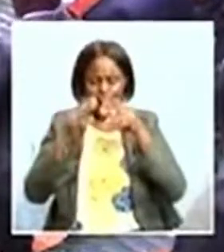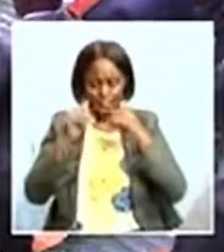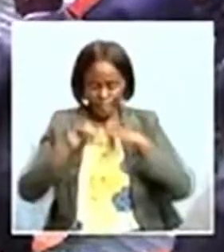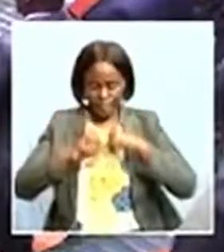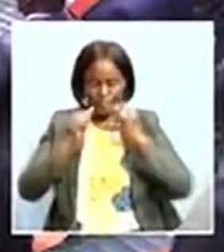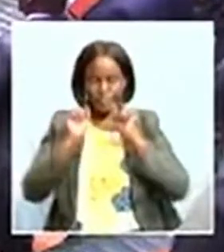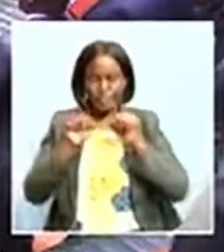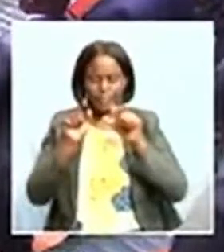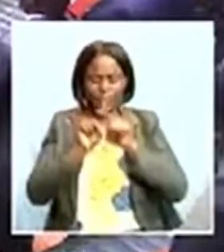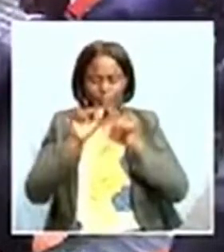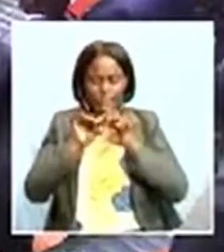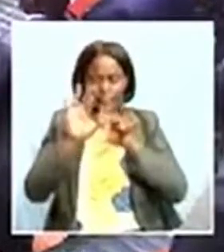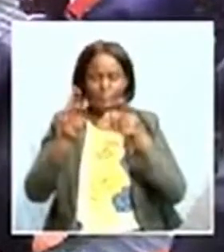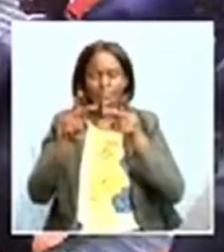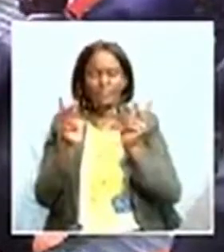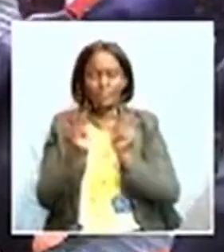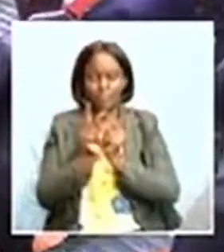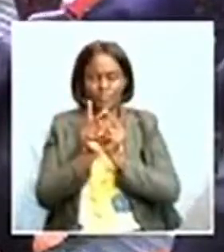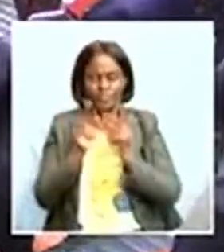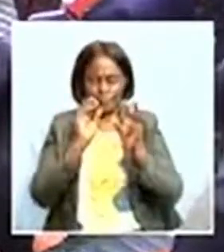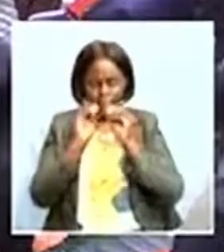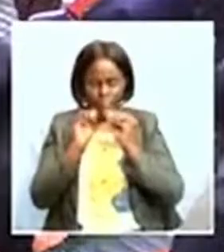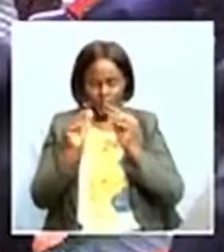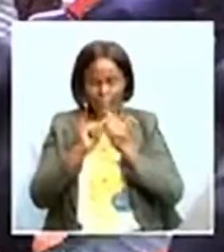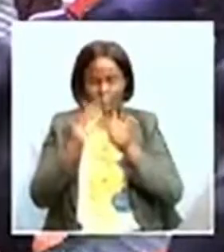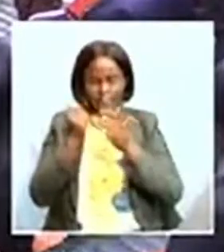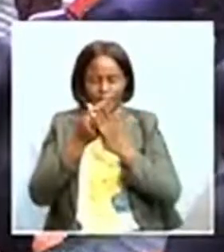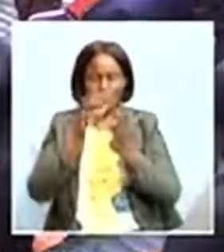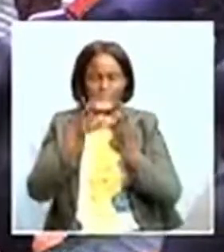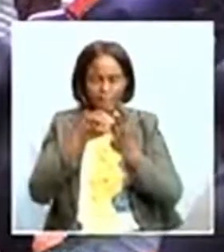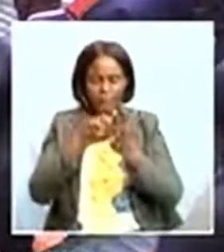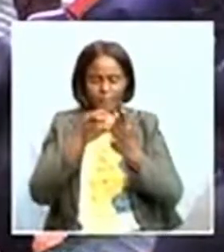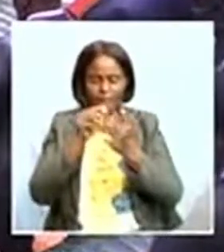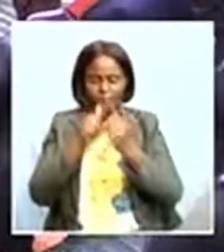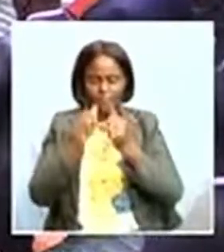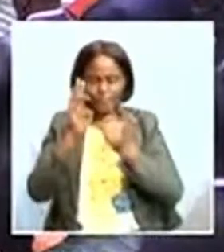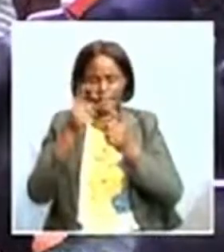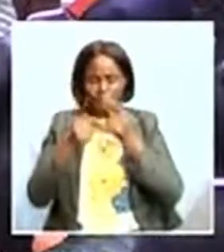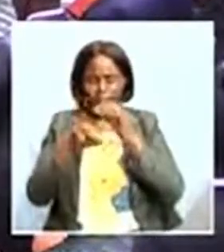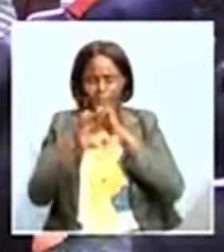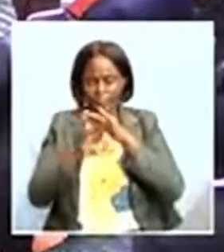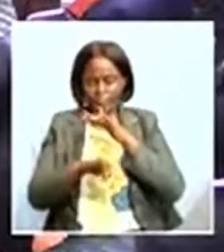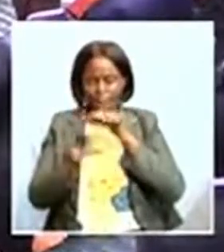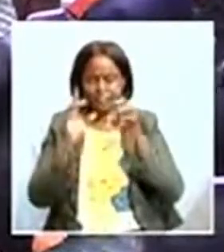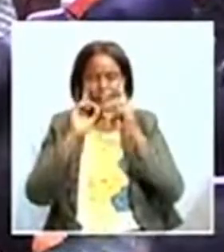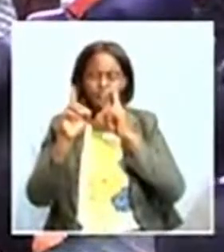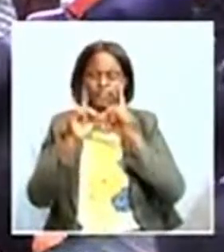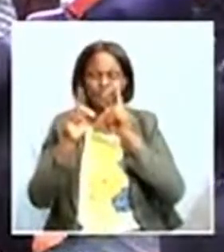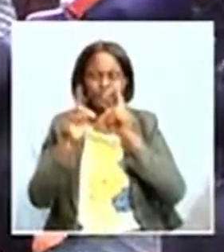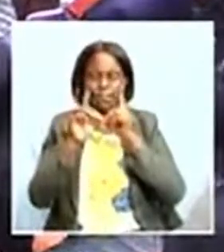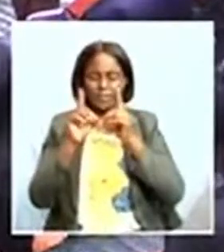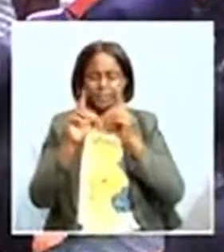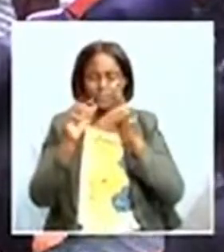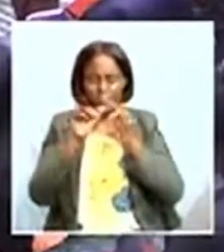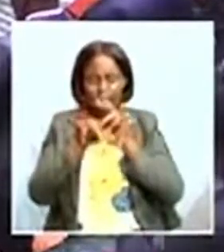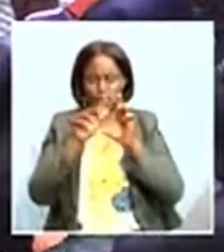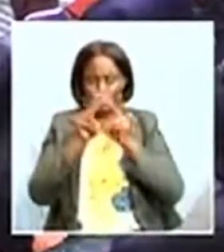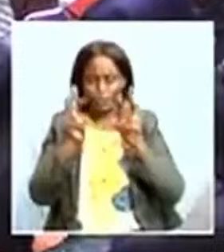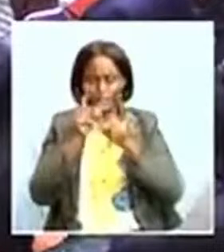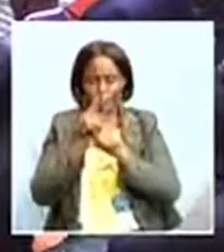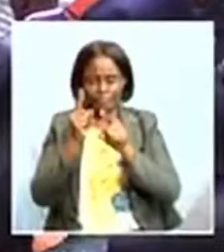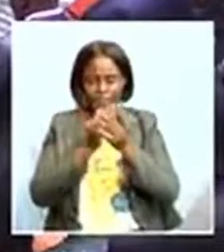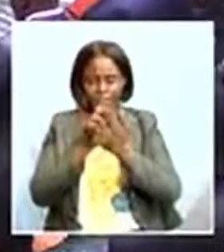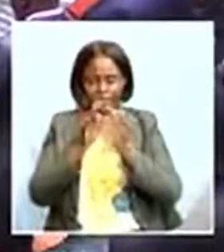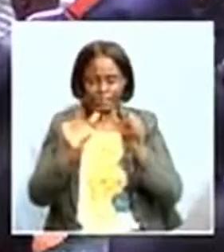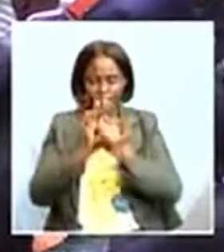may, as in your presence, treat and consider all matters that shall come under our deliberation, in so just and